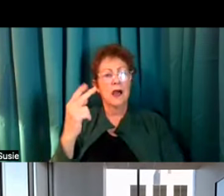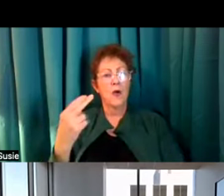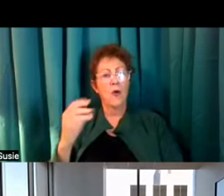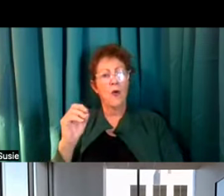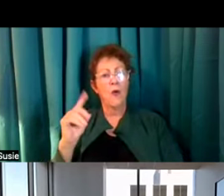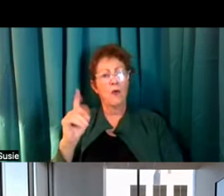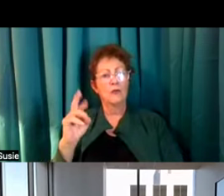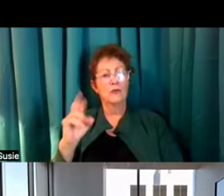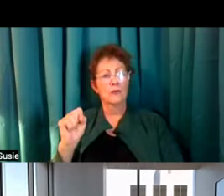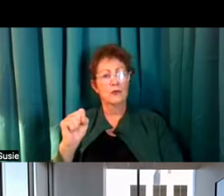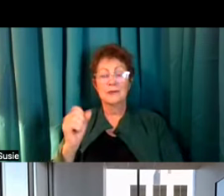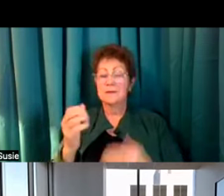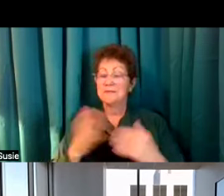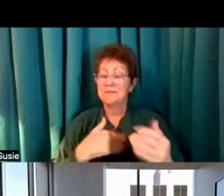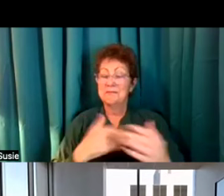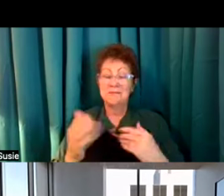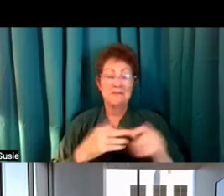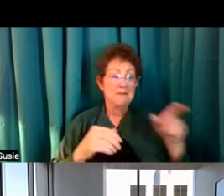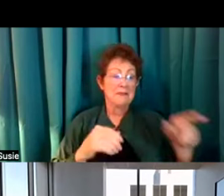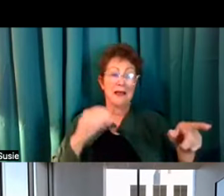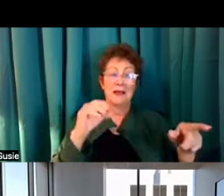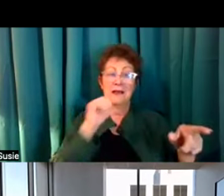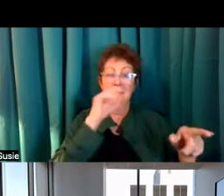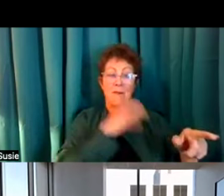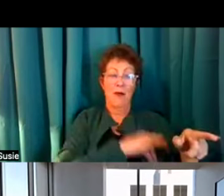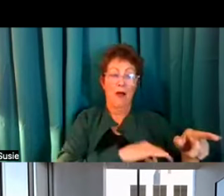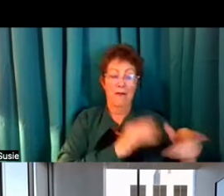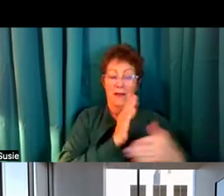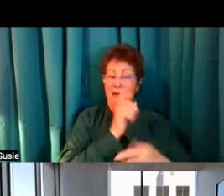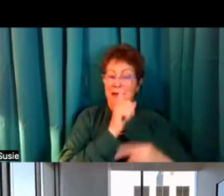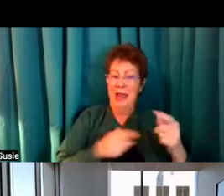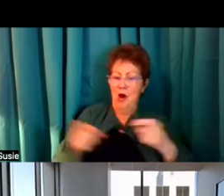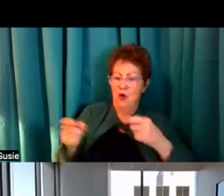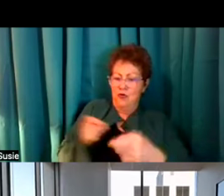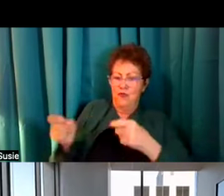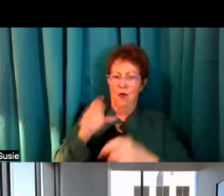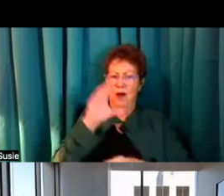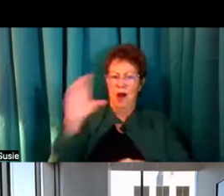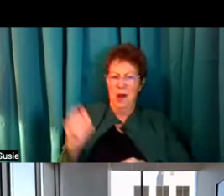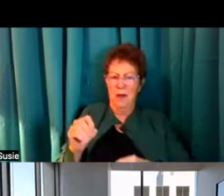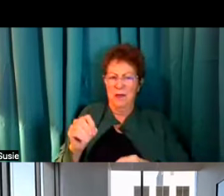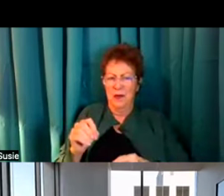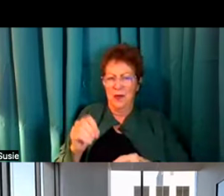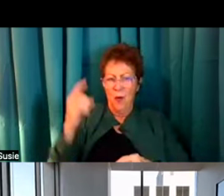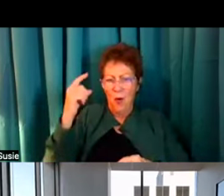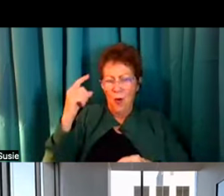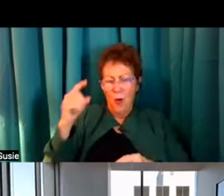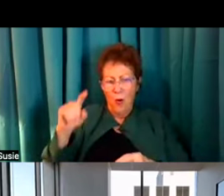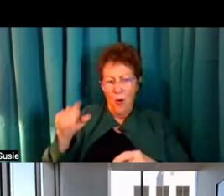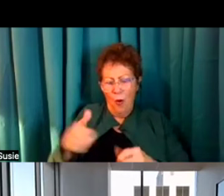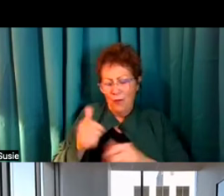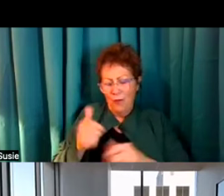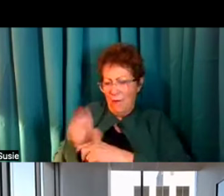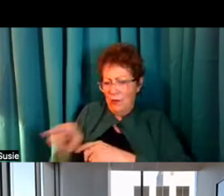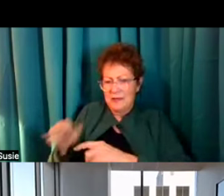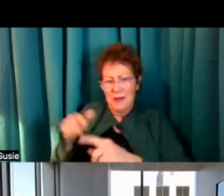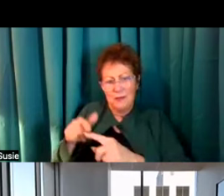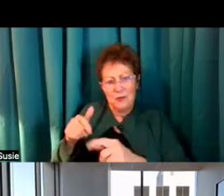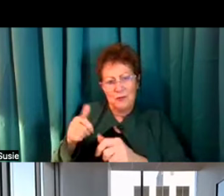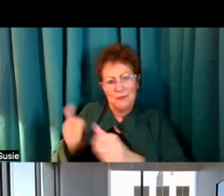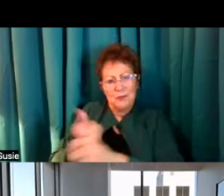is a majority owner, it can't just control the company and have it only pursue charitable or kind of mission related things. It